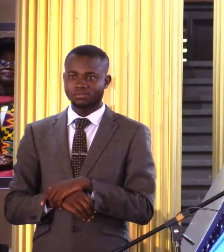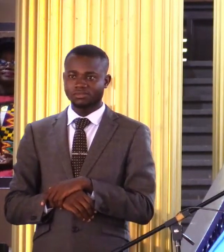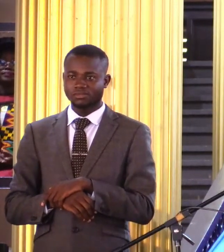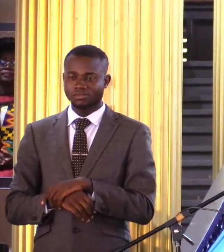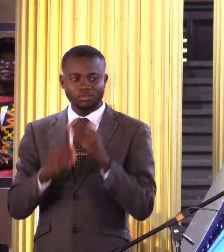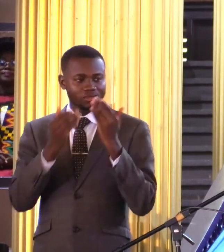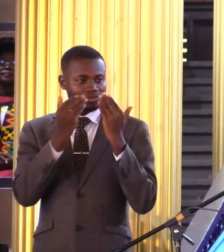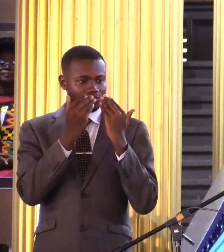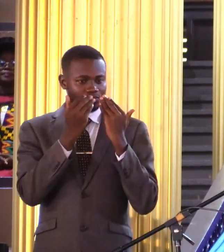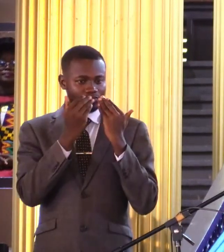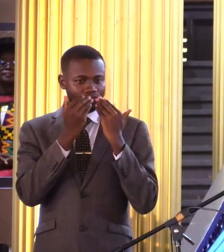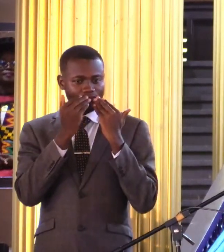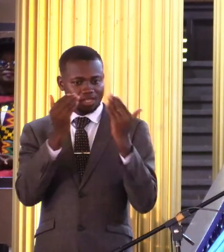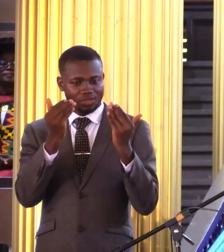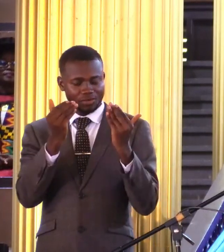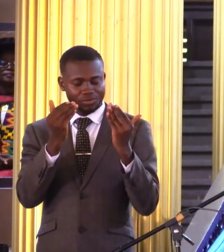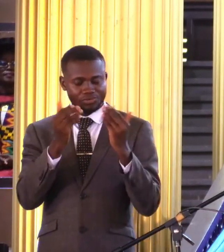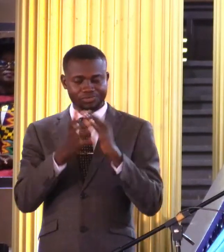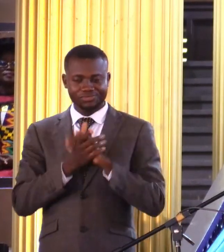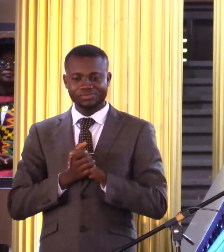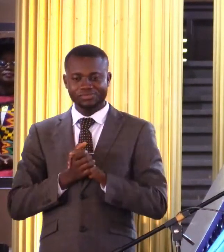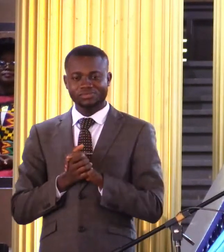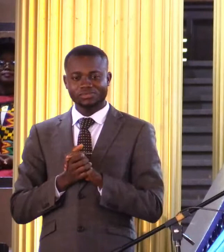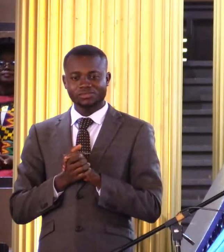Thank you very much, Ms. Songsori.